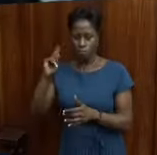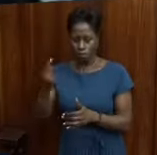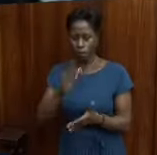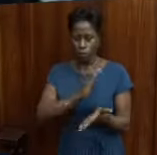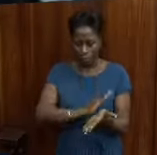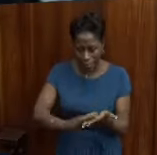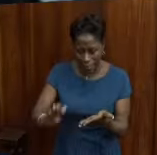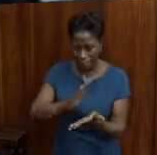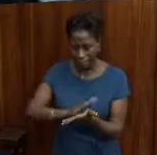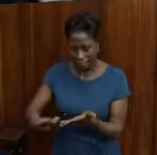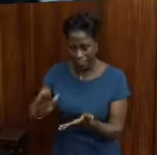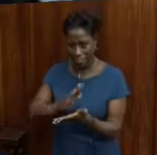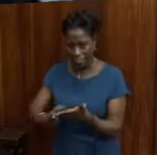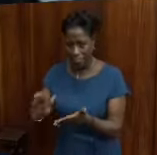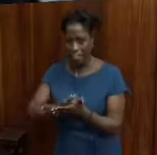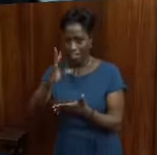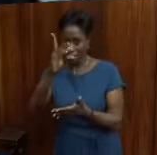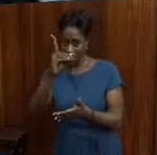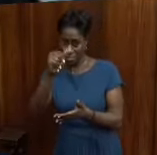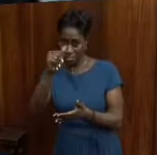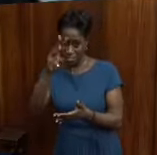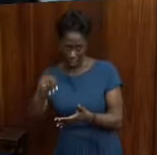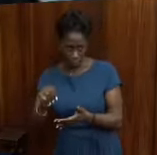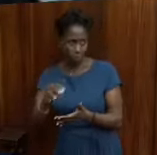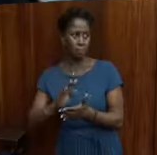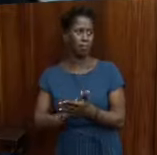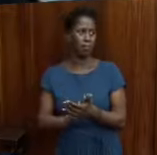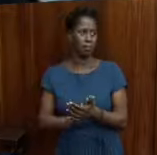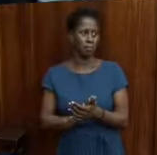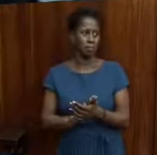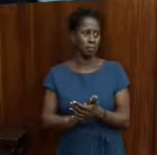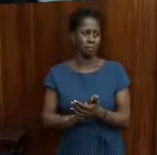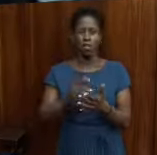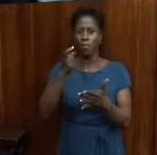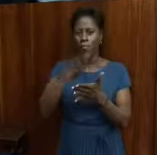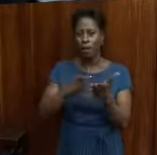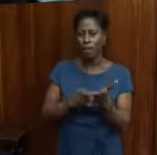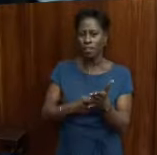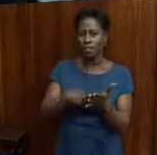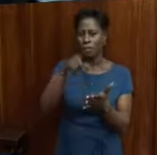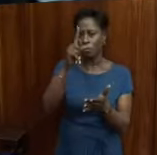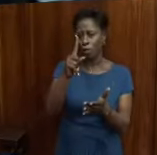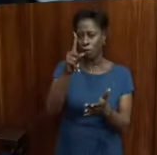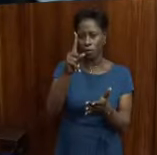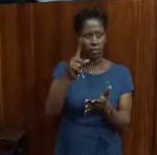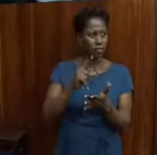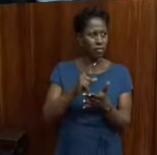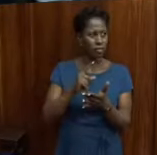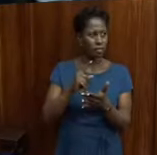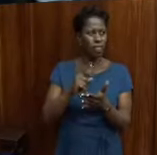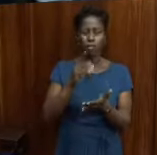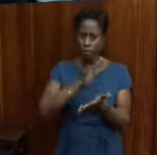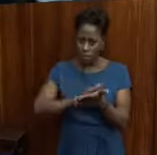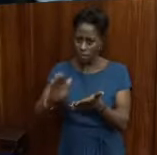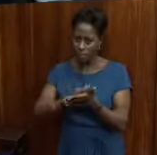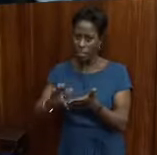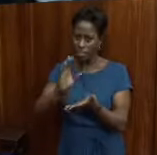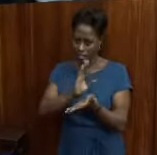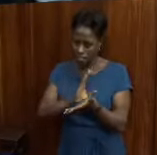around the second water abstraction port, an amount of 136,000 cubic meters of silt.